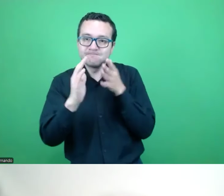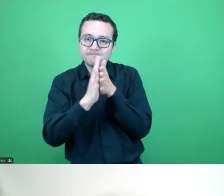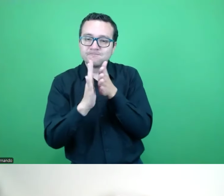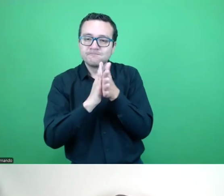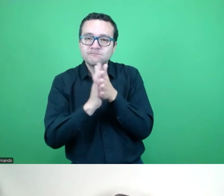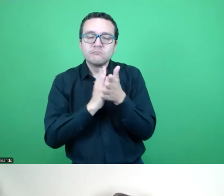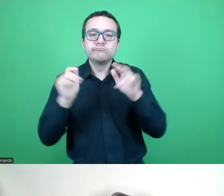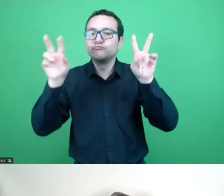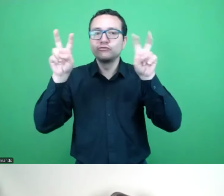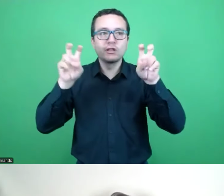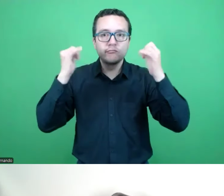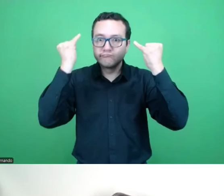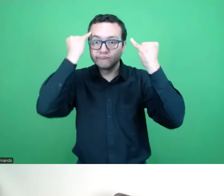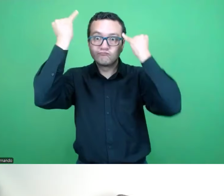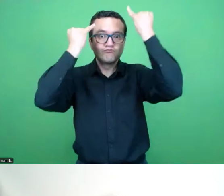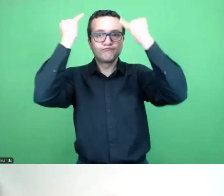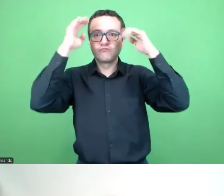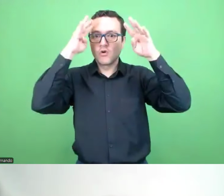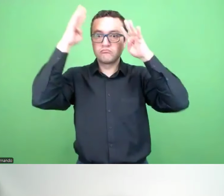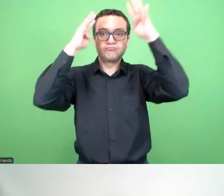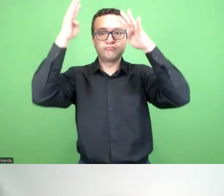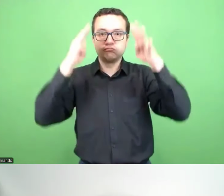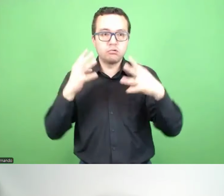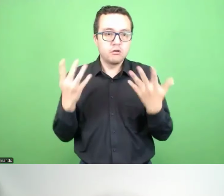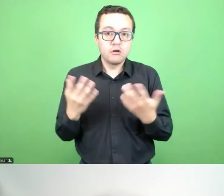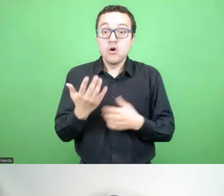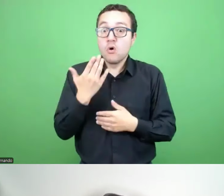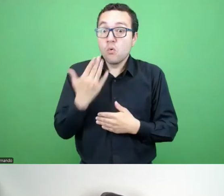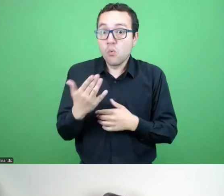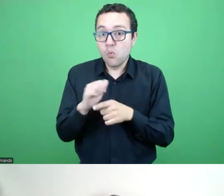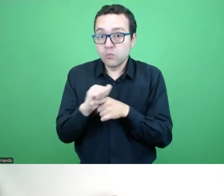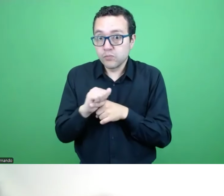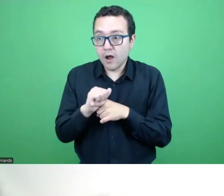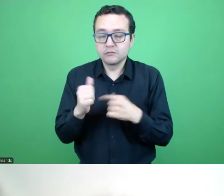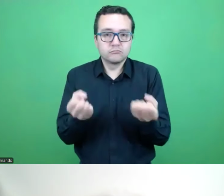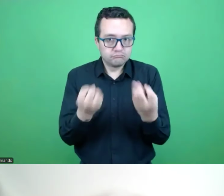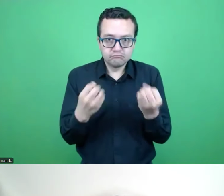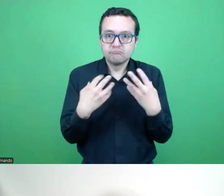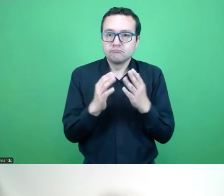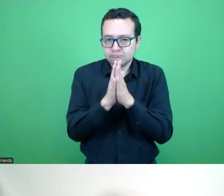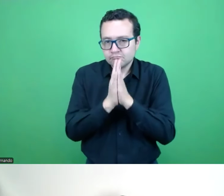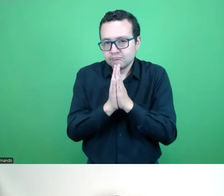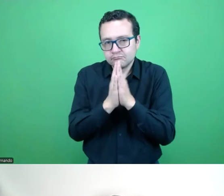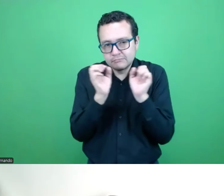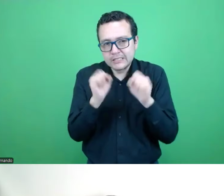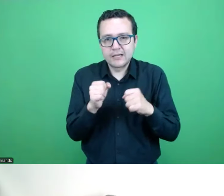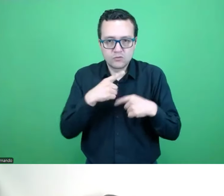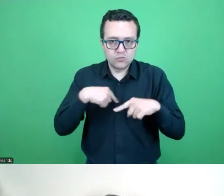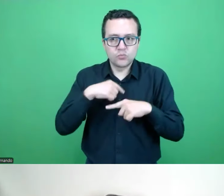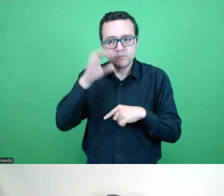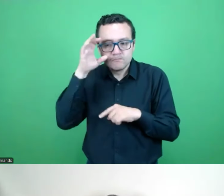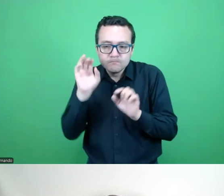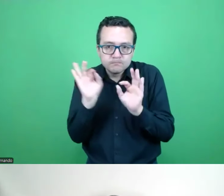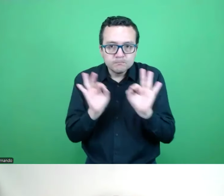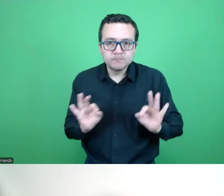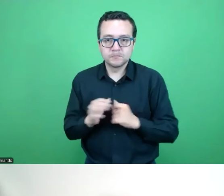to take them into consideration. As you know, we will not have a youth summit this year, contrary to